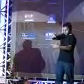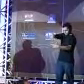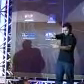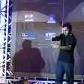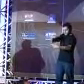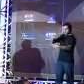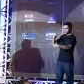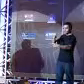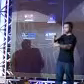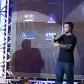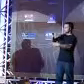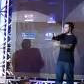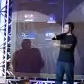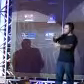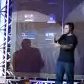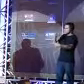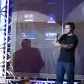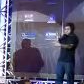But you see,